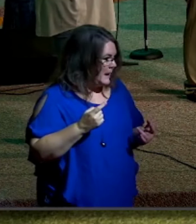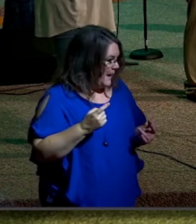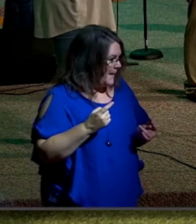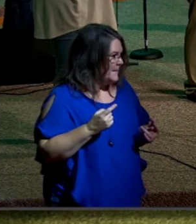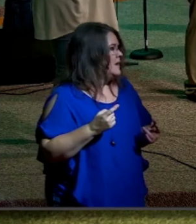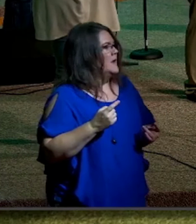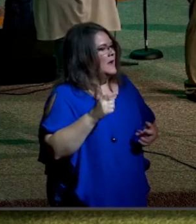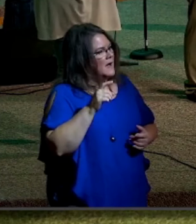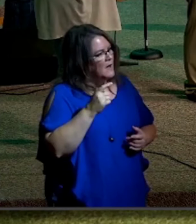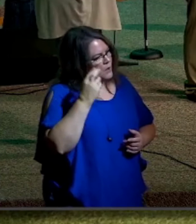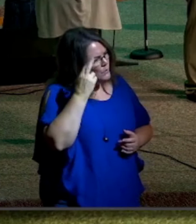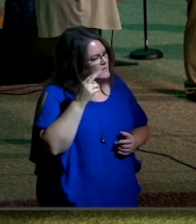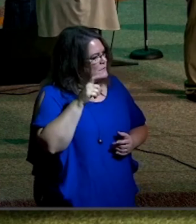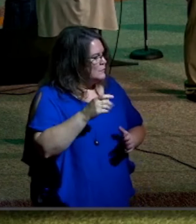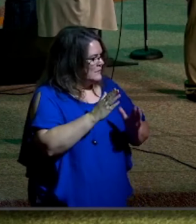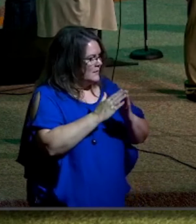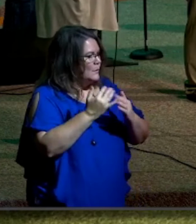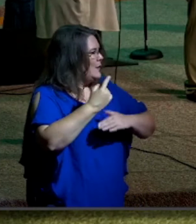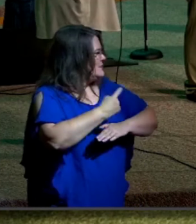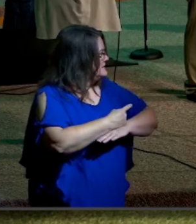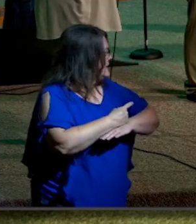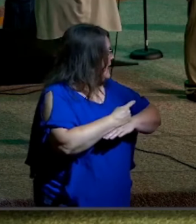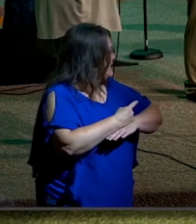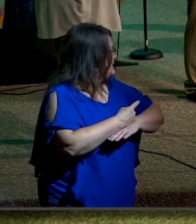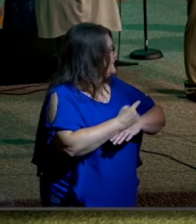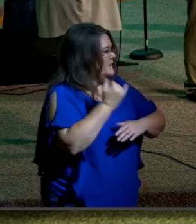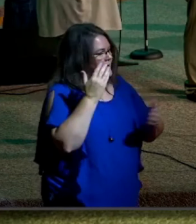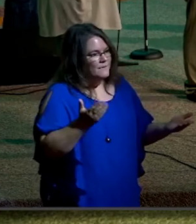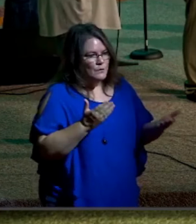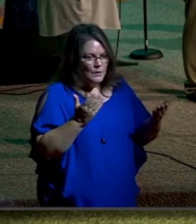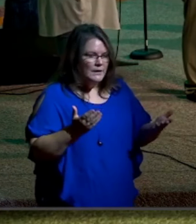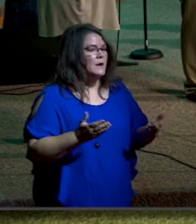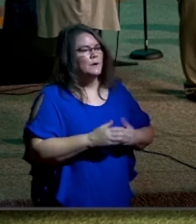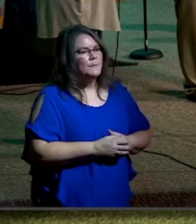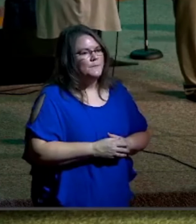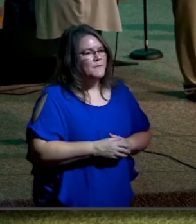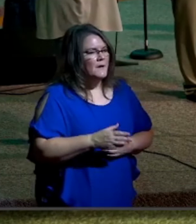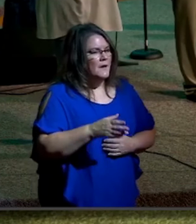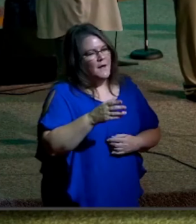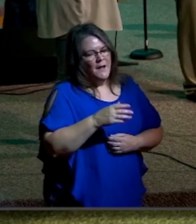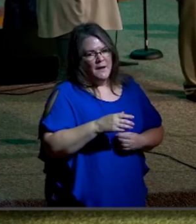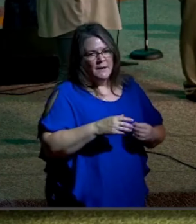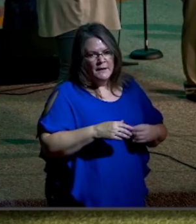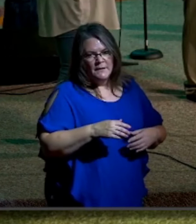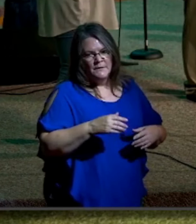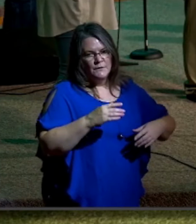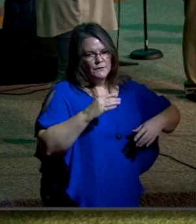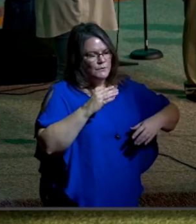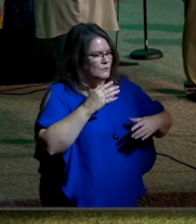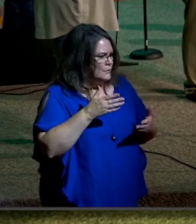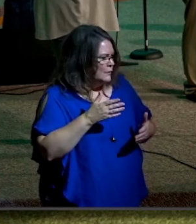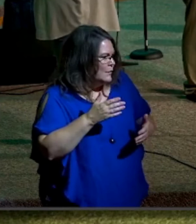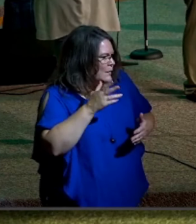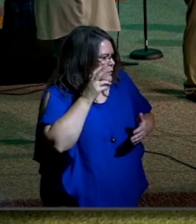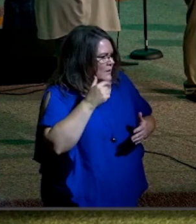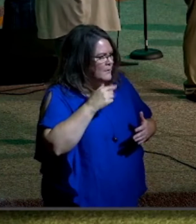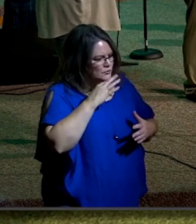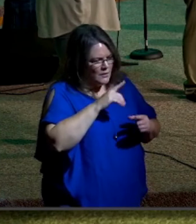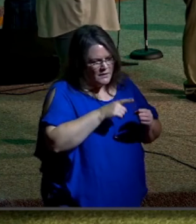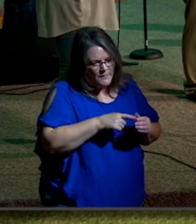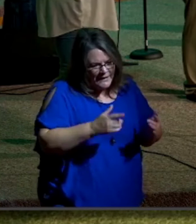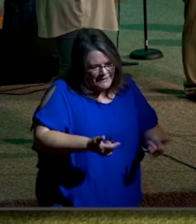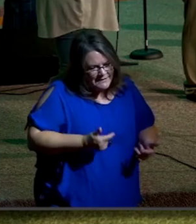need prayer today, if you're hearing me talking about giving and living a generous life, but you're thinking, my goodness, it's